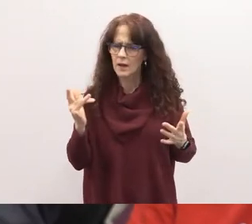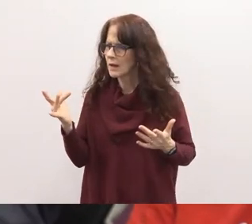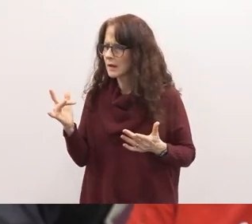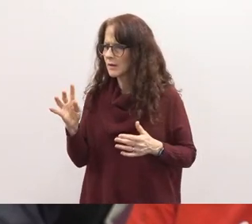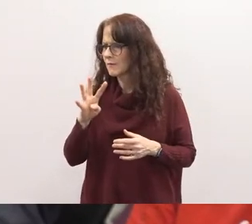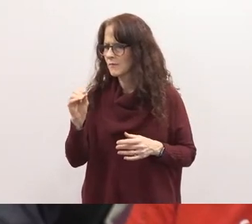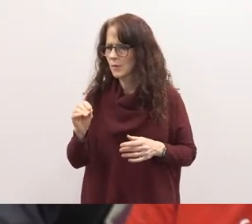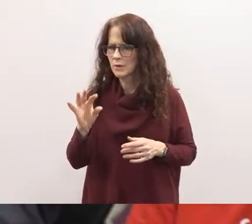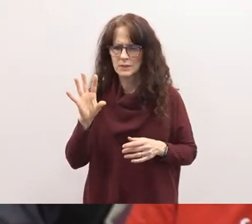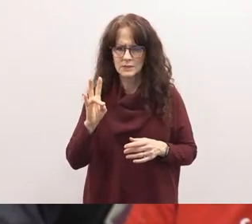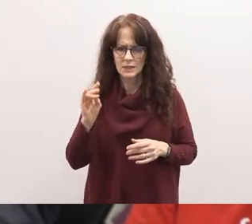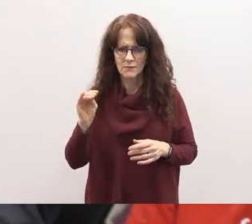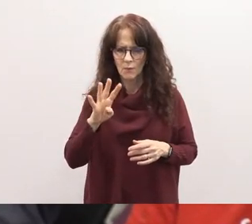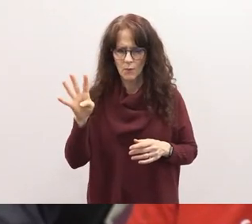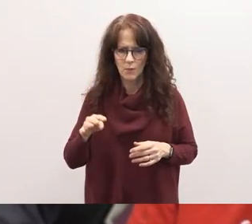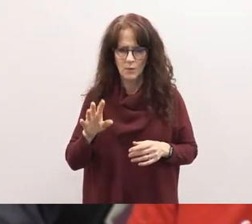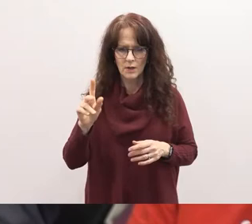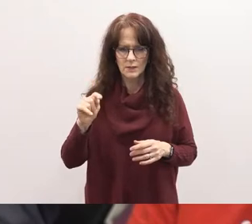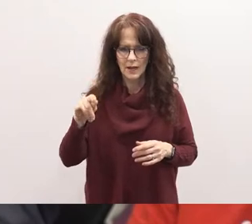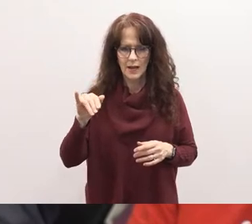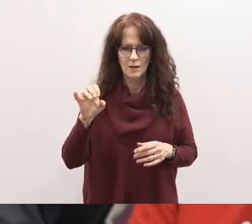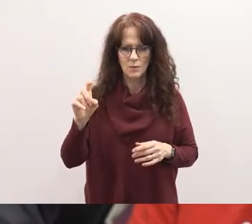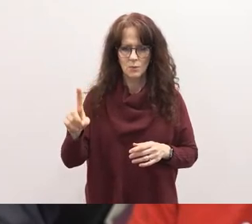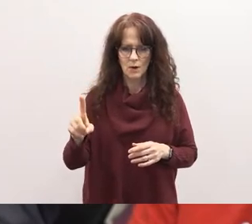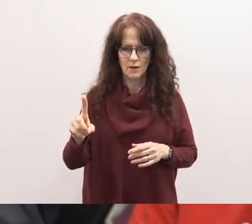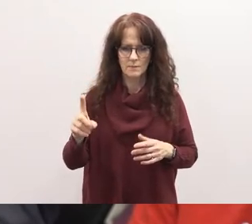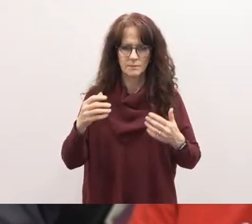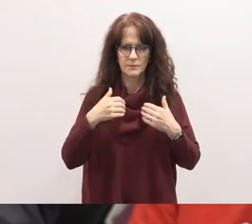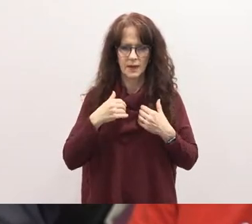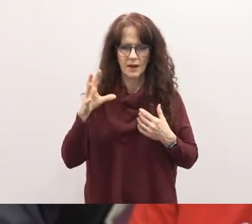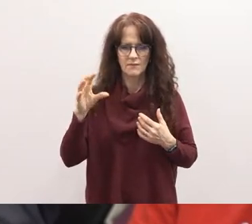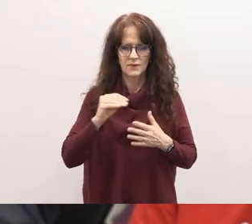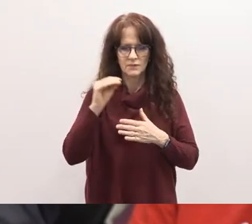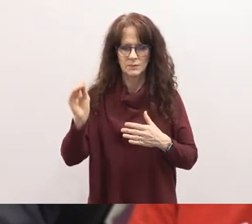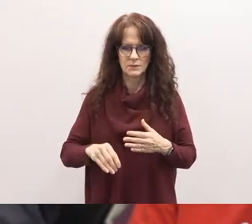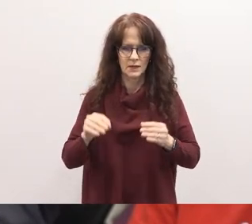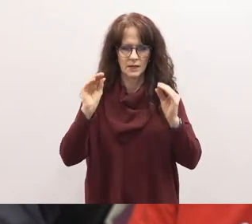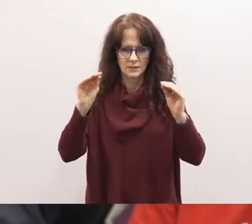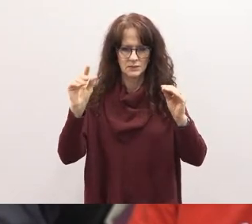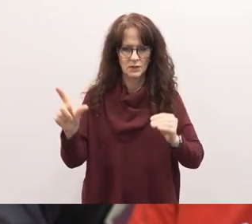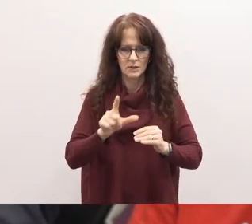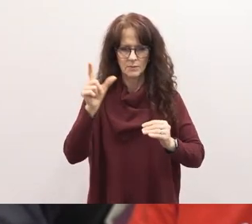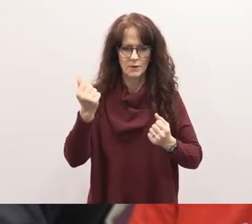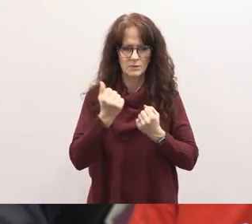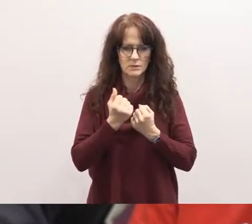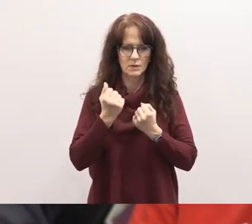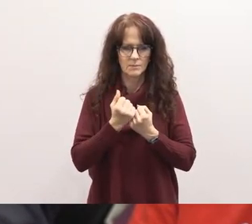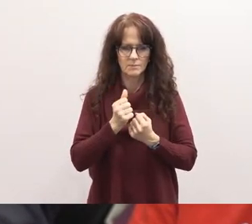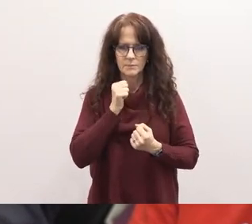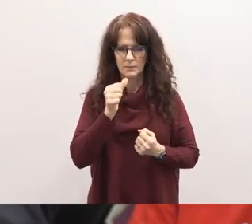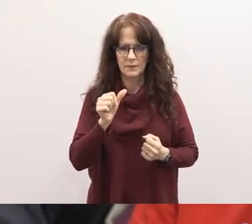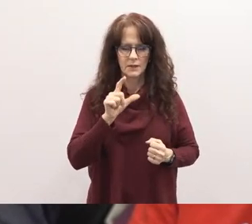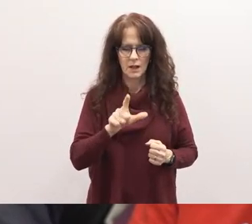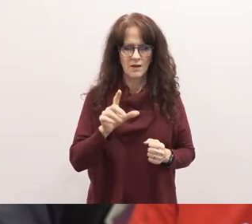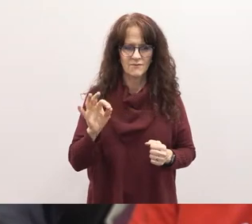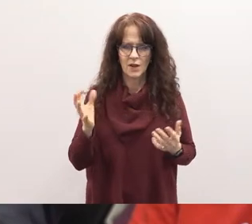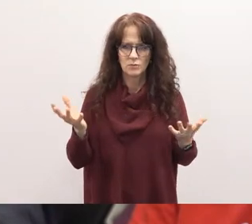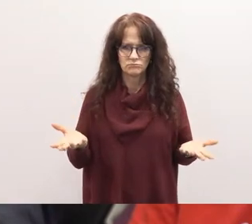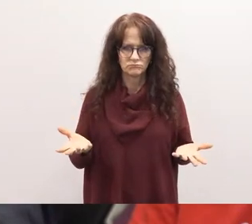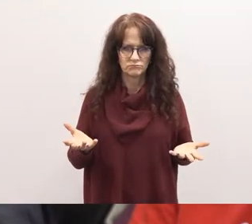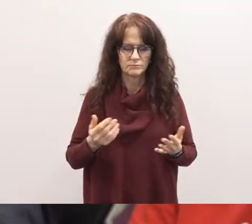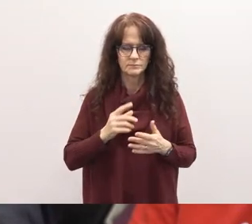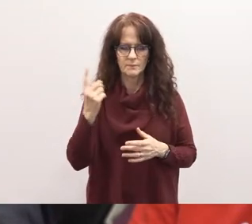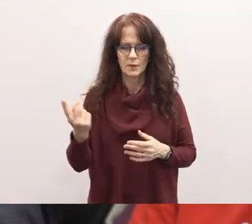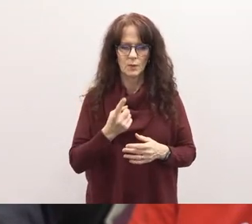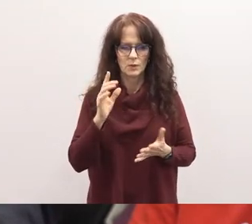40 to 74% Title I will receive at least 50% teacher librarian support, but not Longfellow. As the